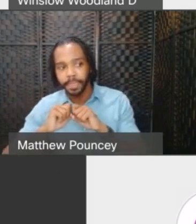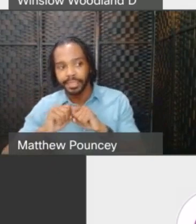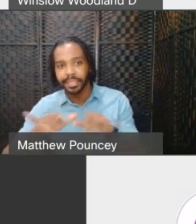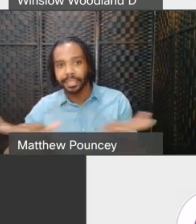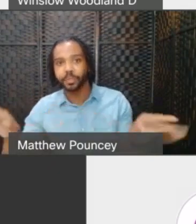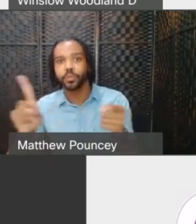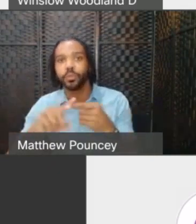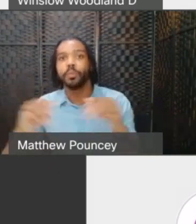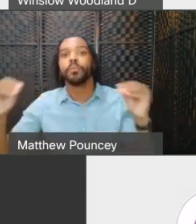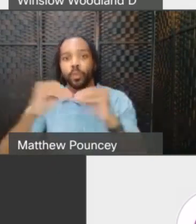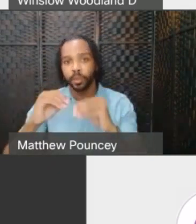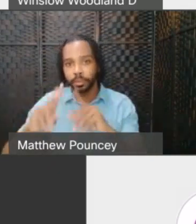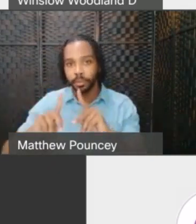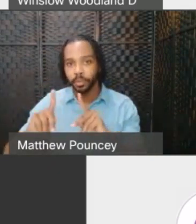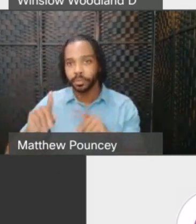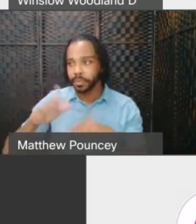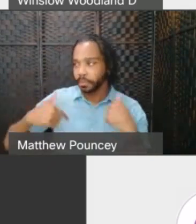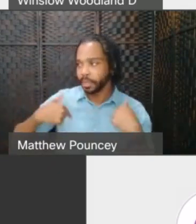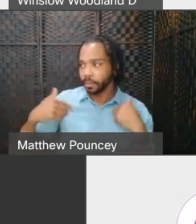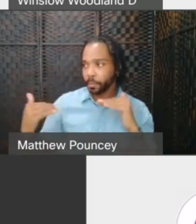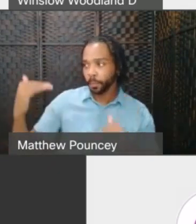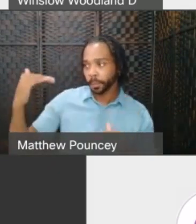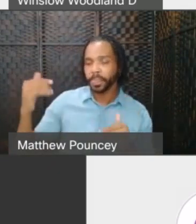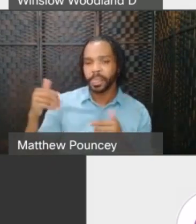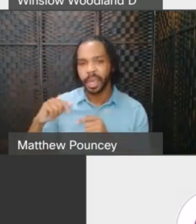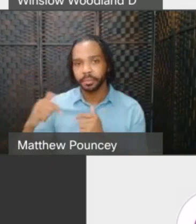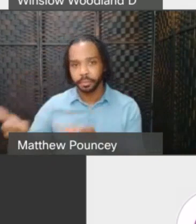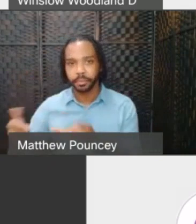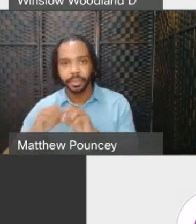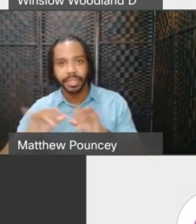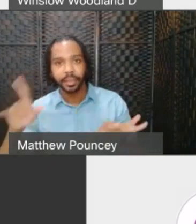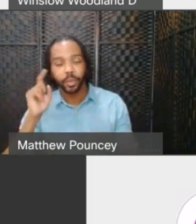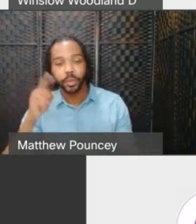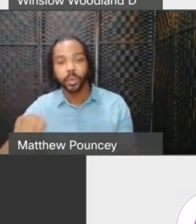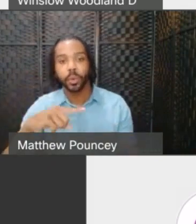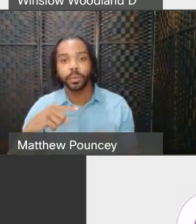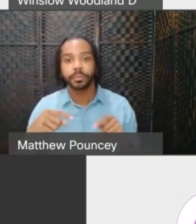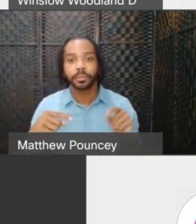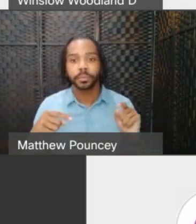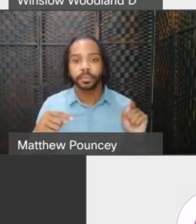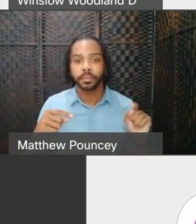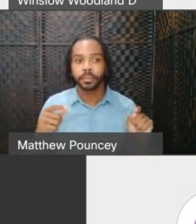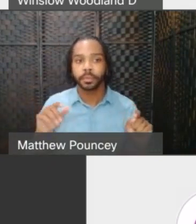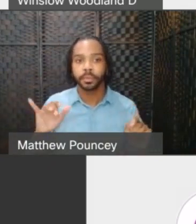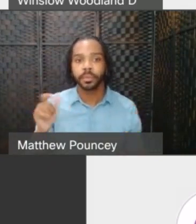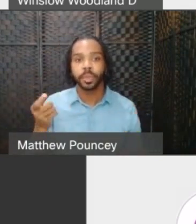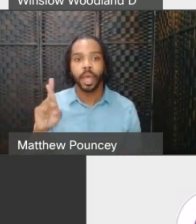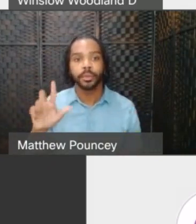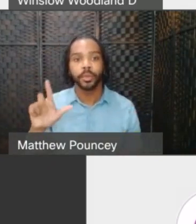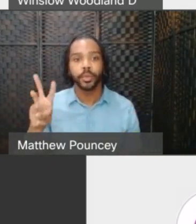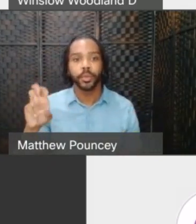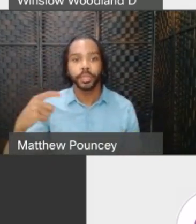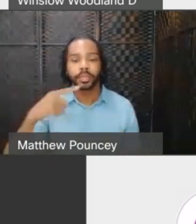do, to send it out. Yes. But your numbers, if I remember correctly, looking at your numbers, I